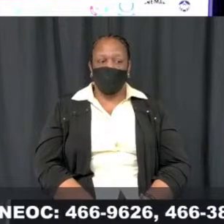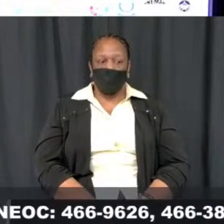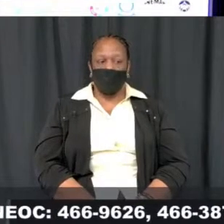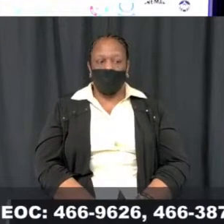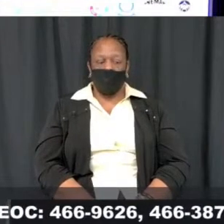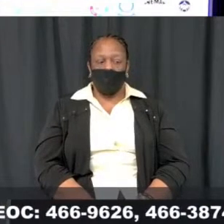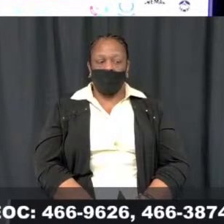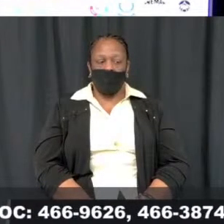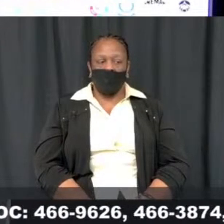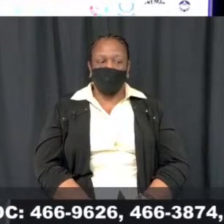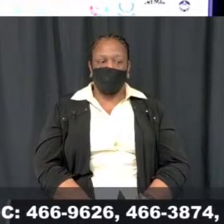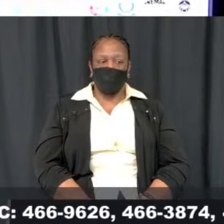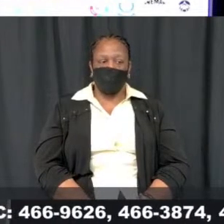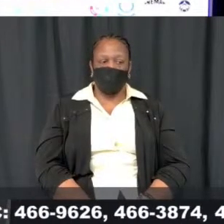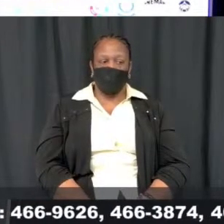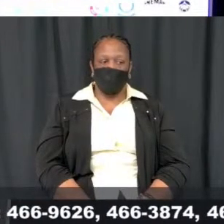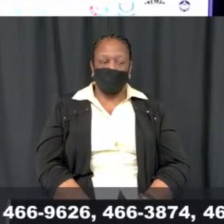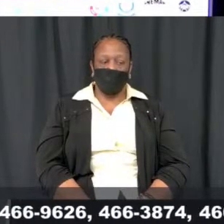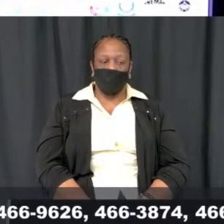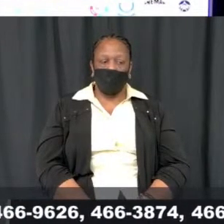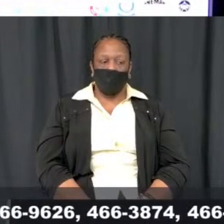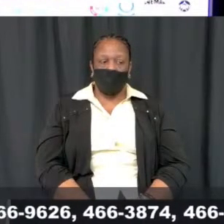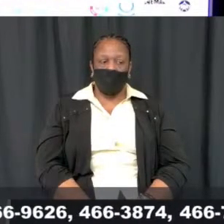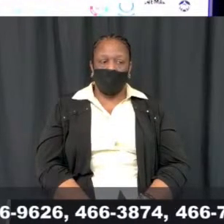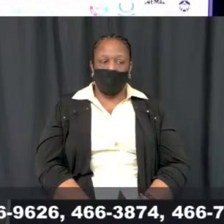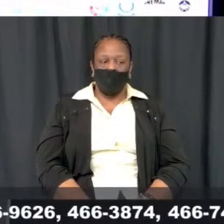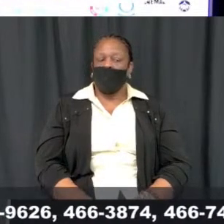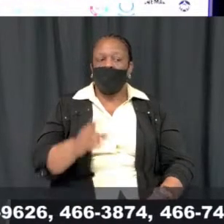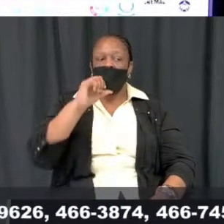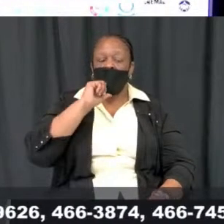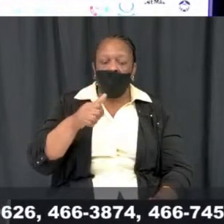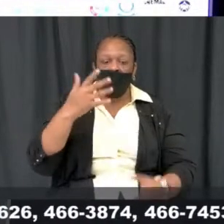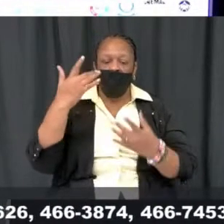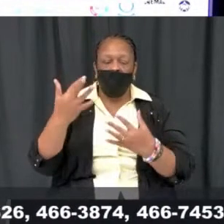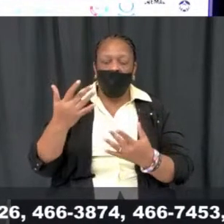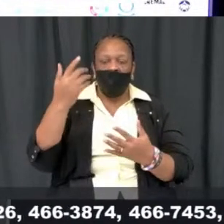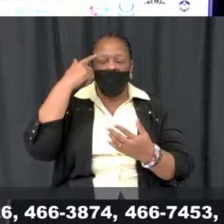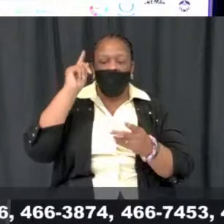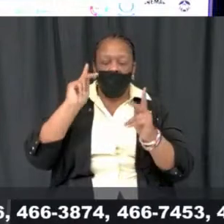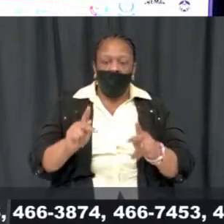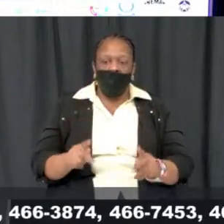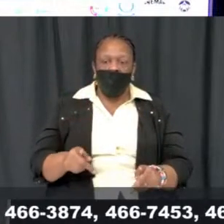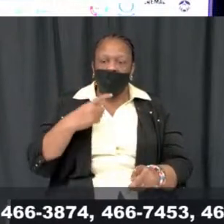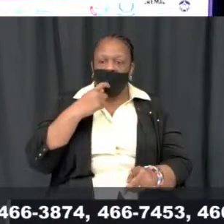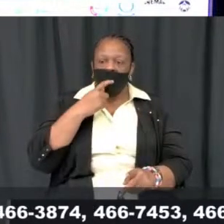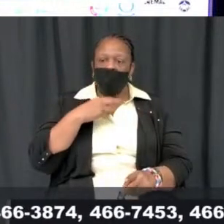anyone disrespecting anyone who is trying to help the national response efforts at this time.